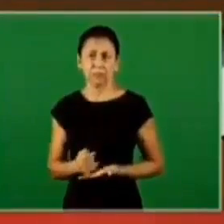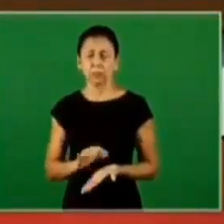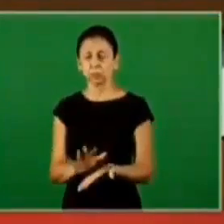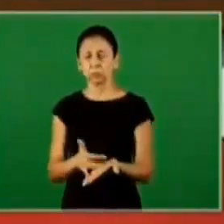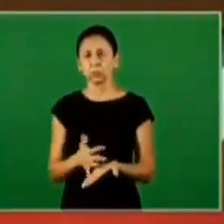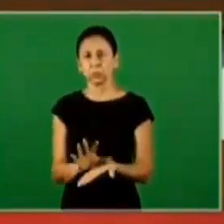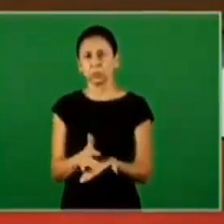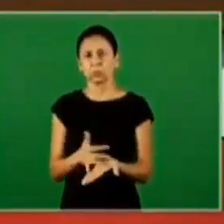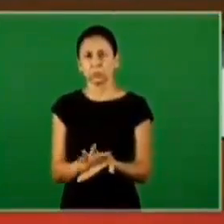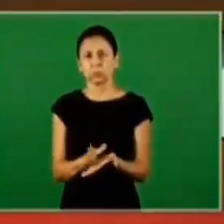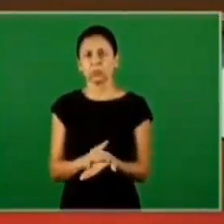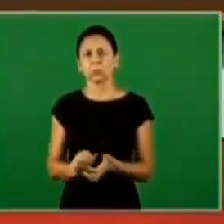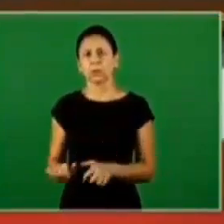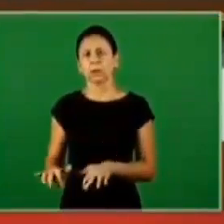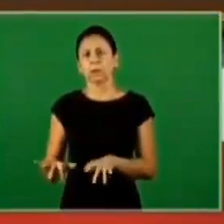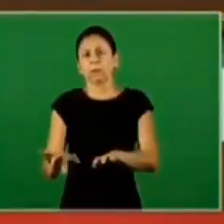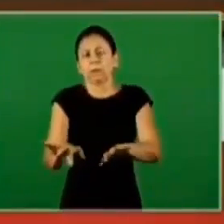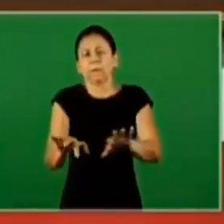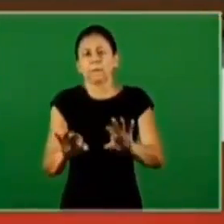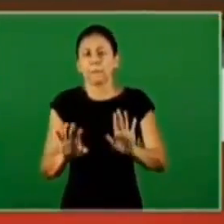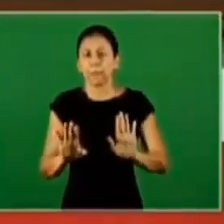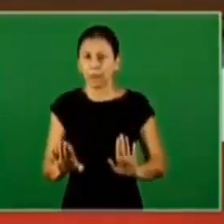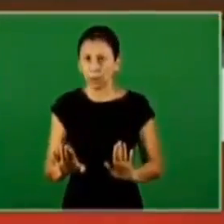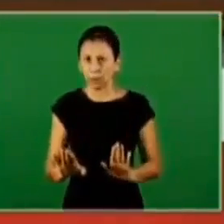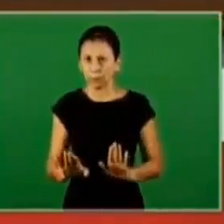So, my brethren,